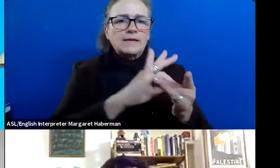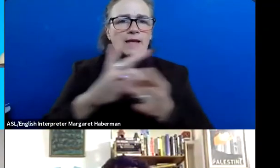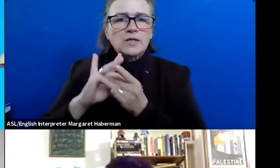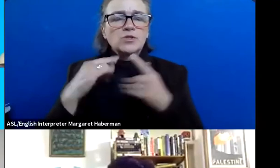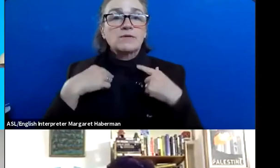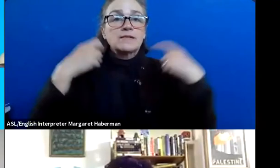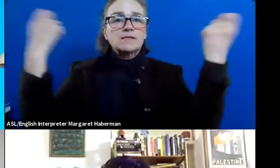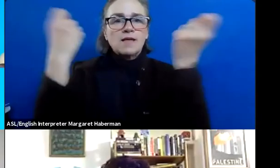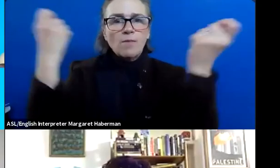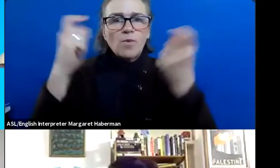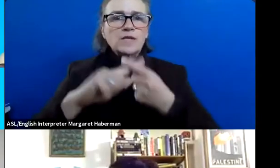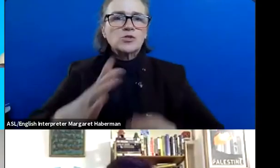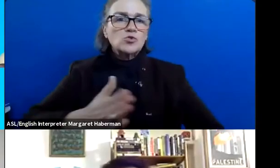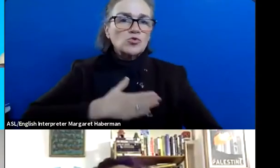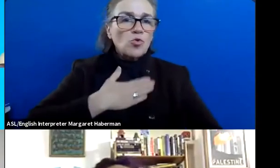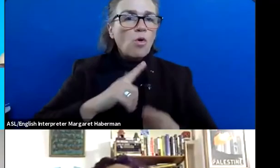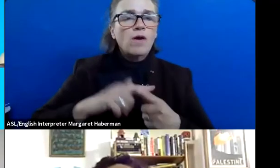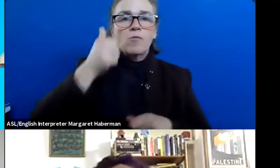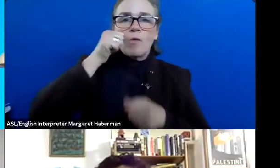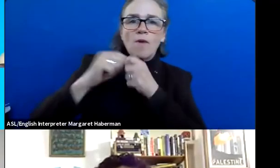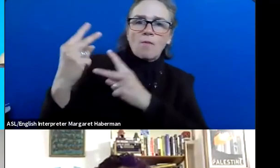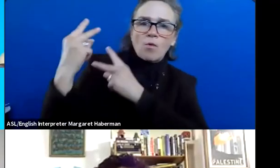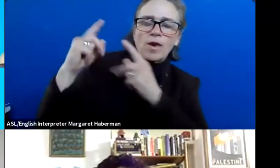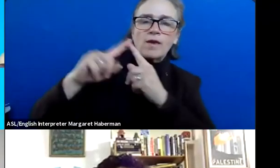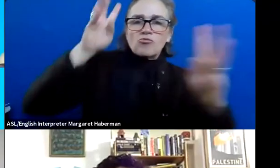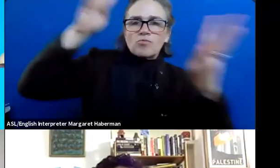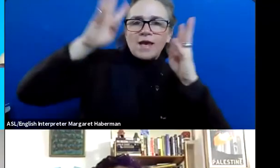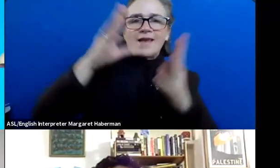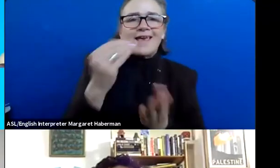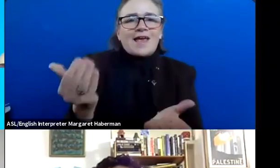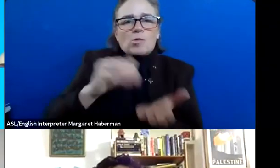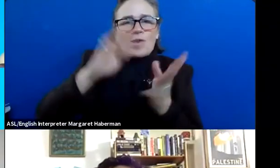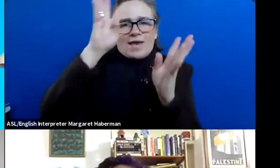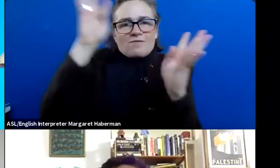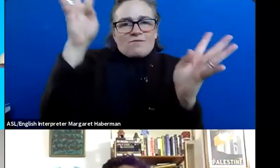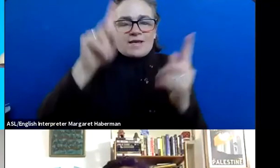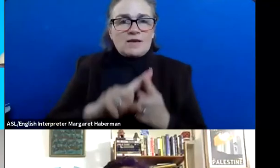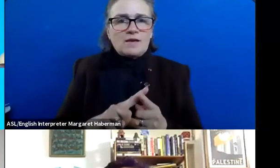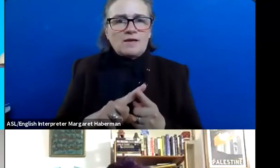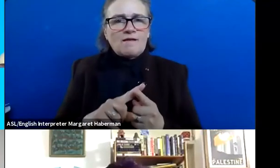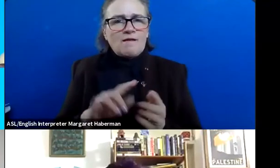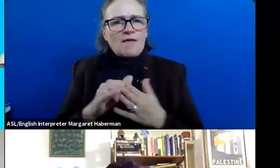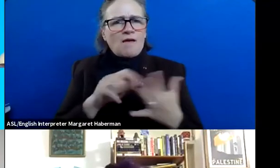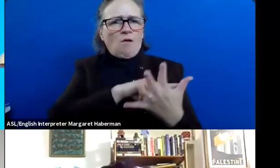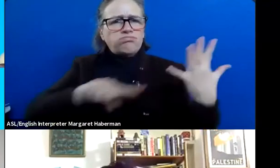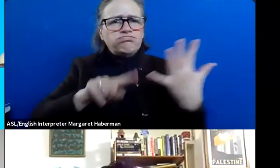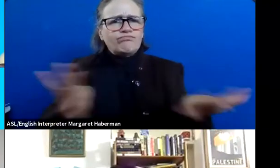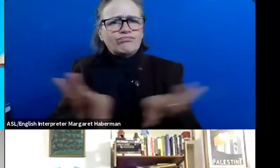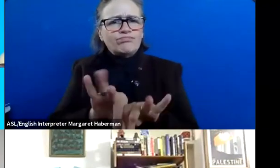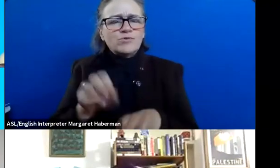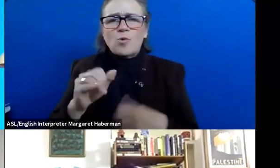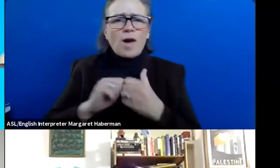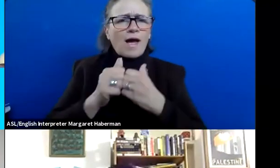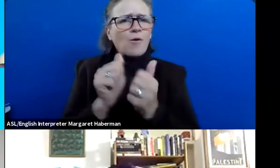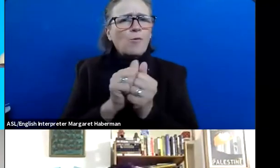joy, remembering, creating, and reinventing. And I cannot see how any of this can